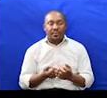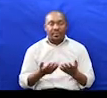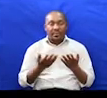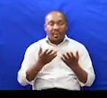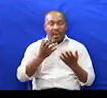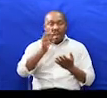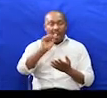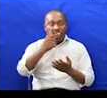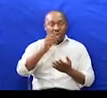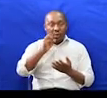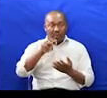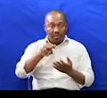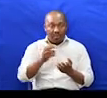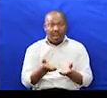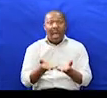can combine